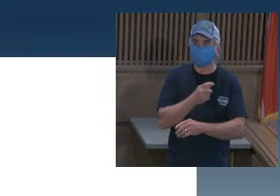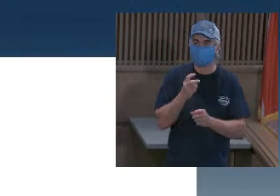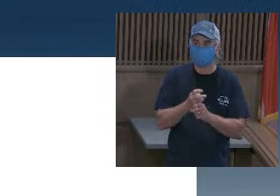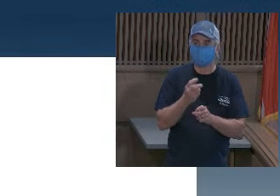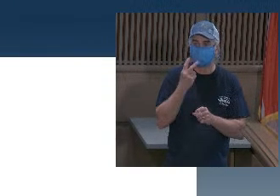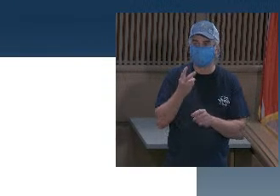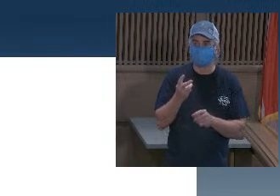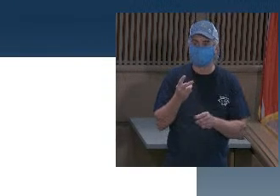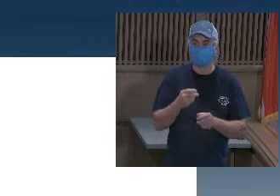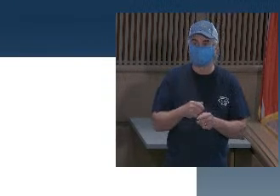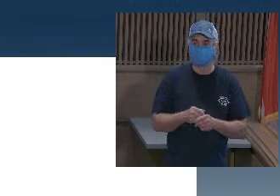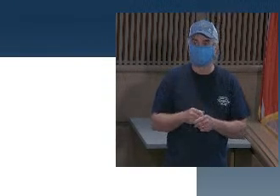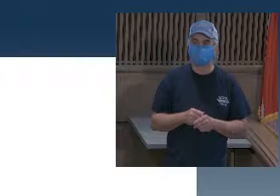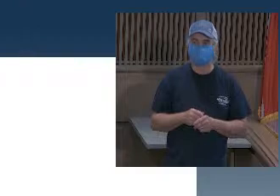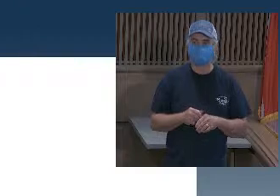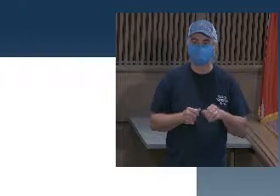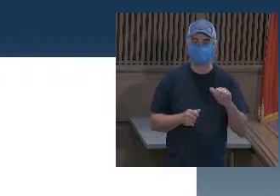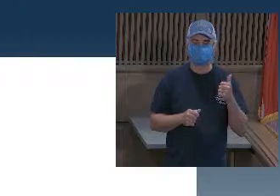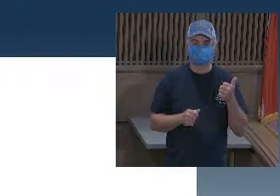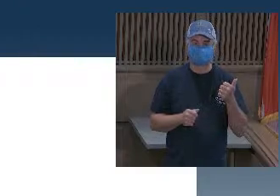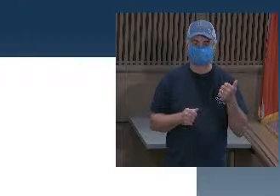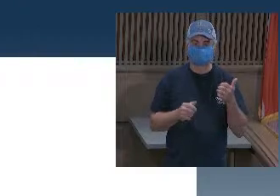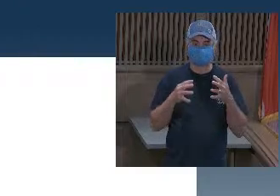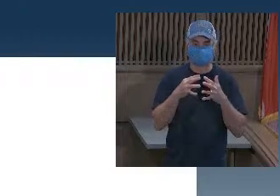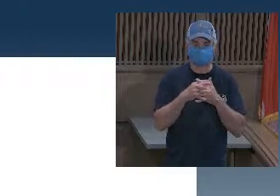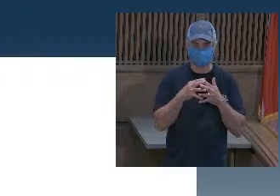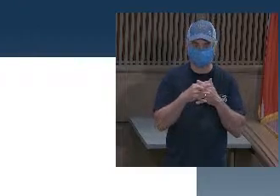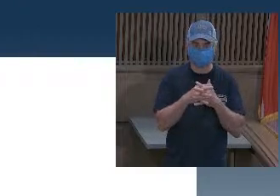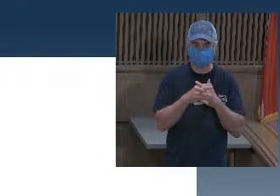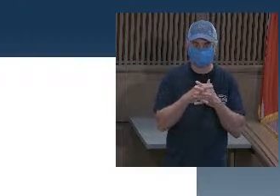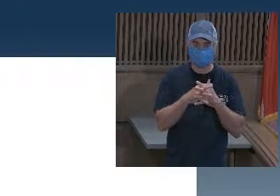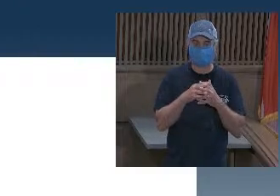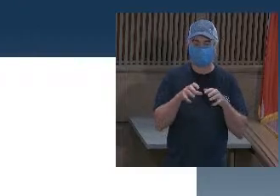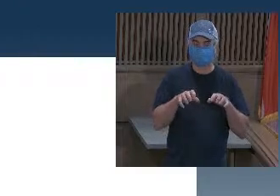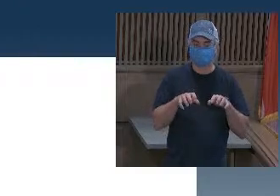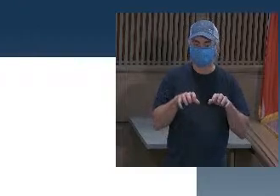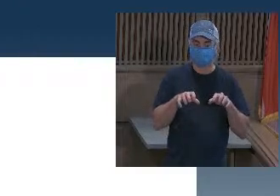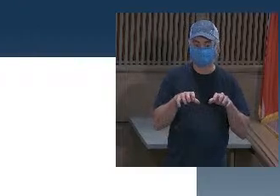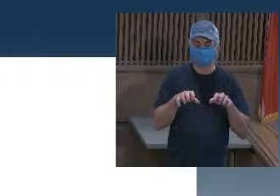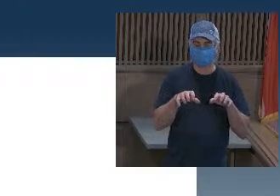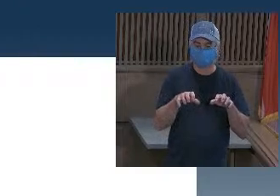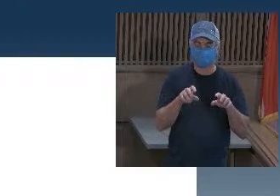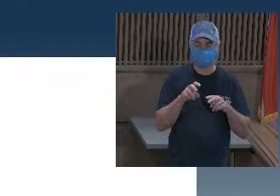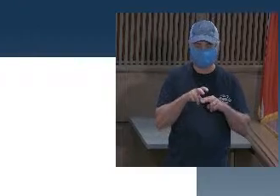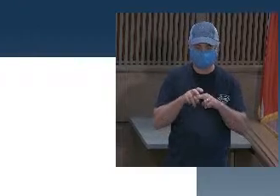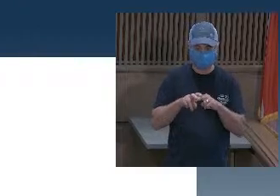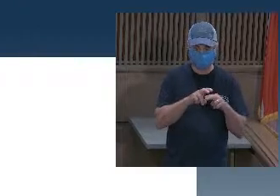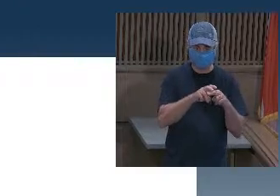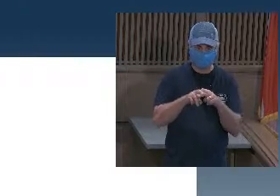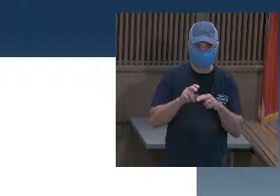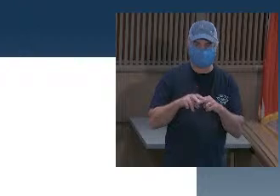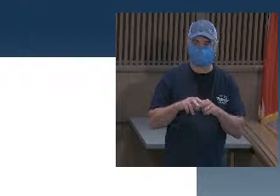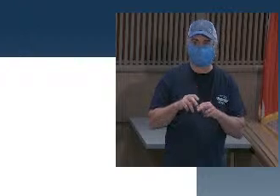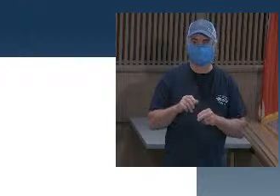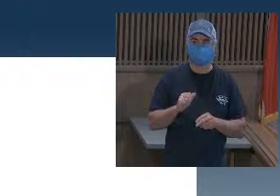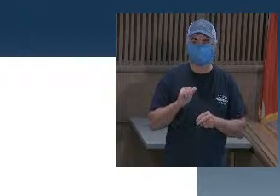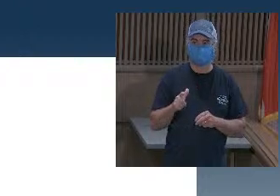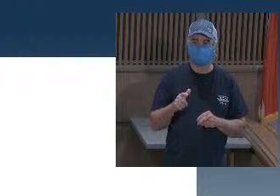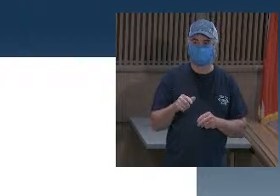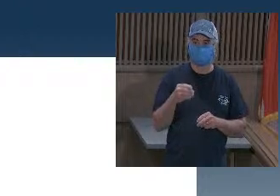what we're looking at here is basically 10 football stadiums, and every blue